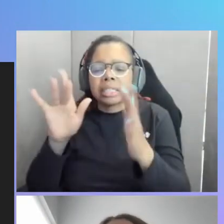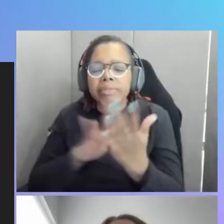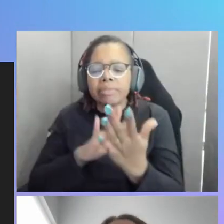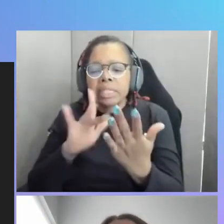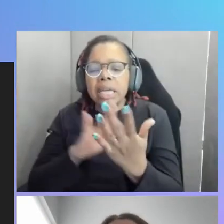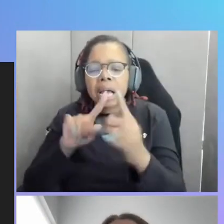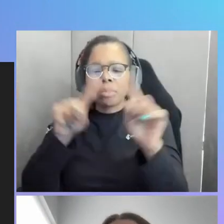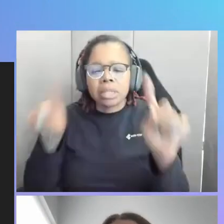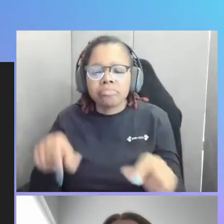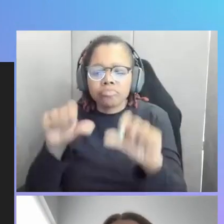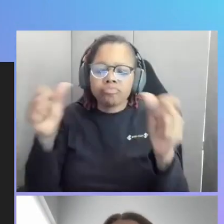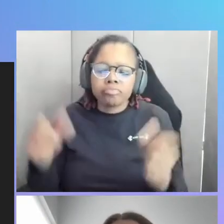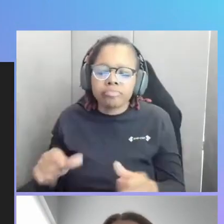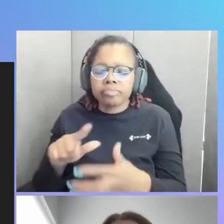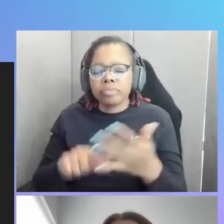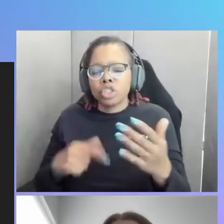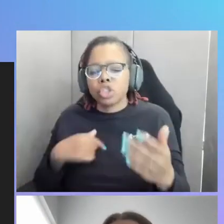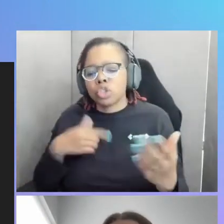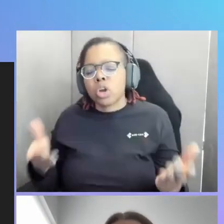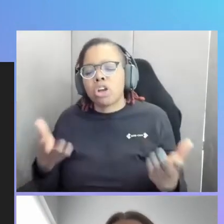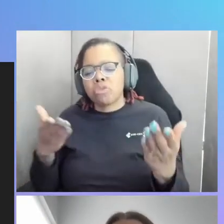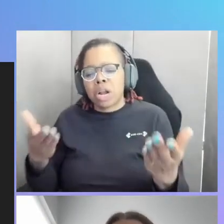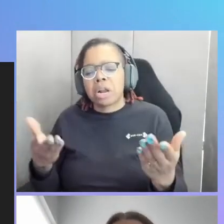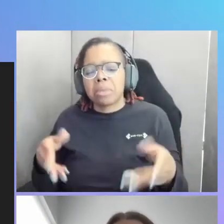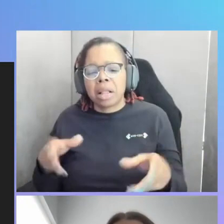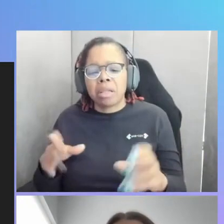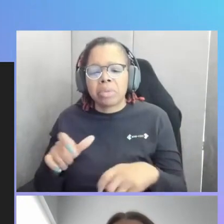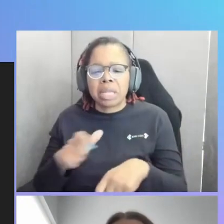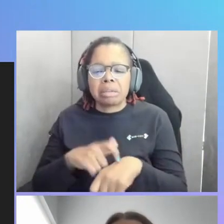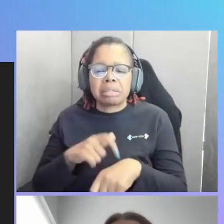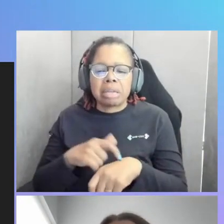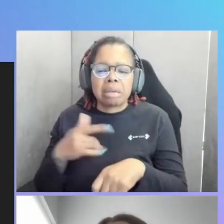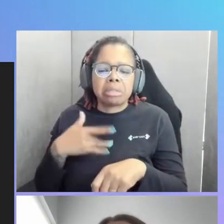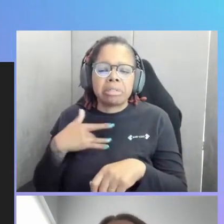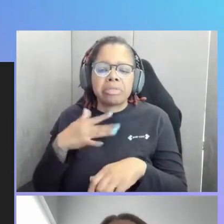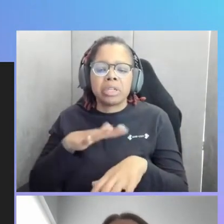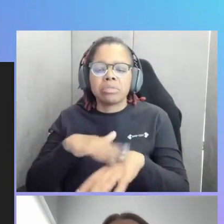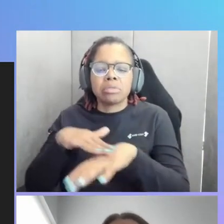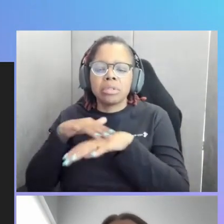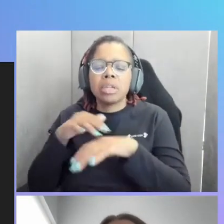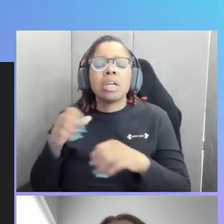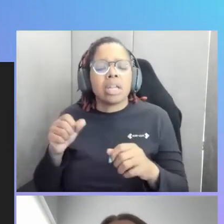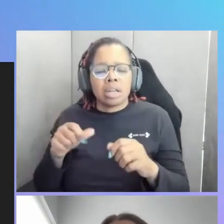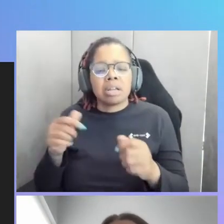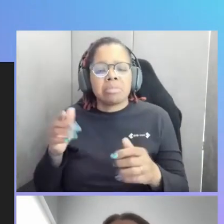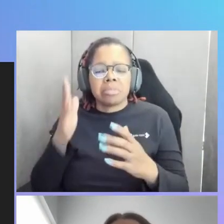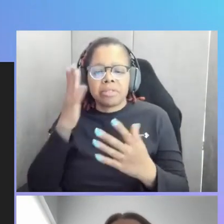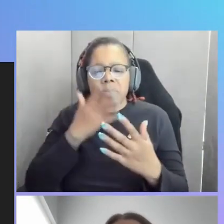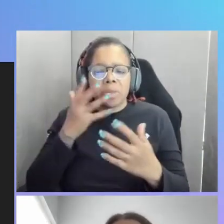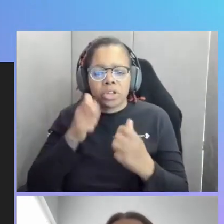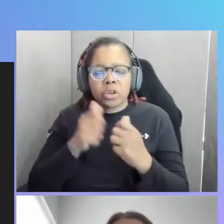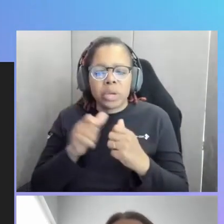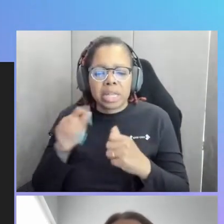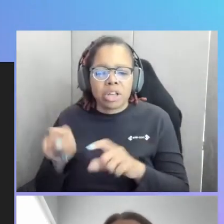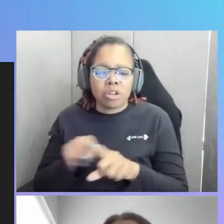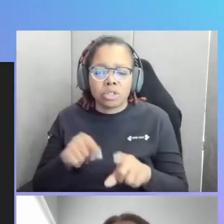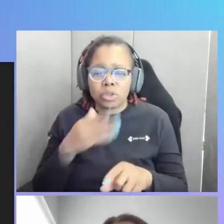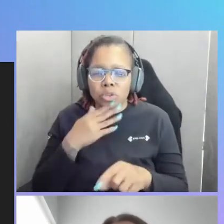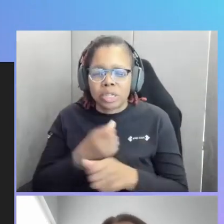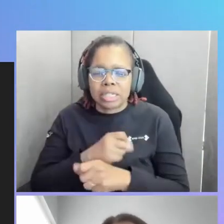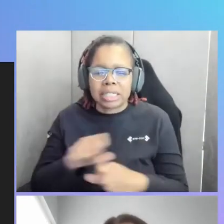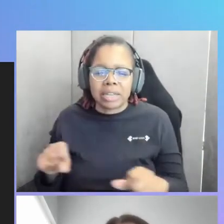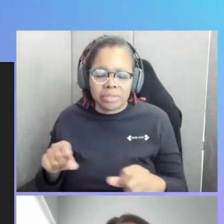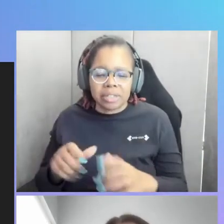that. So I highly recommend giving them that time to feel around your product and get familiar with it. And this is also a good safety